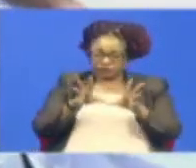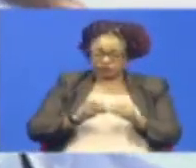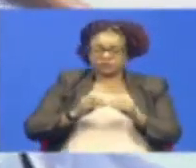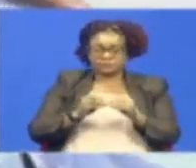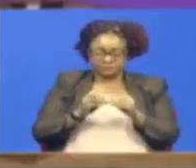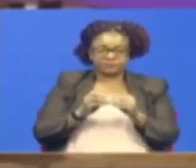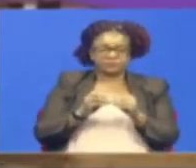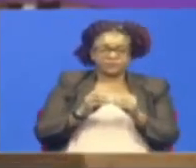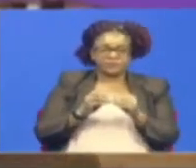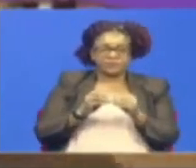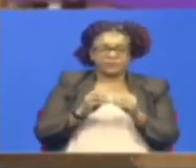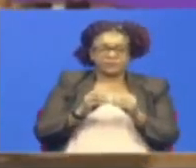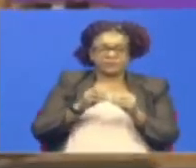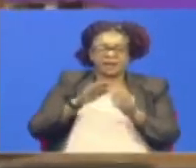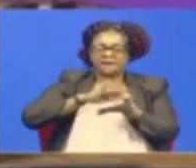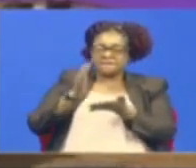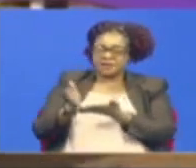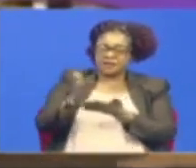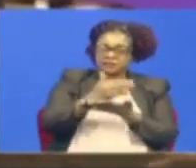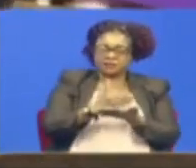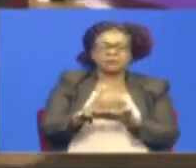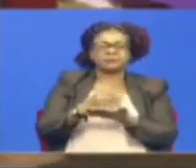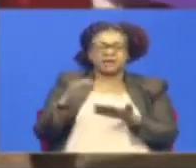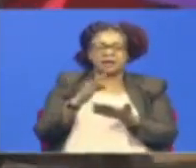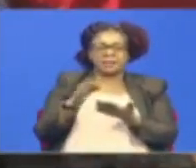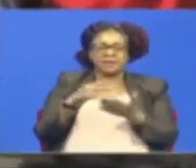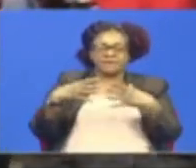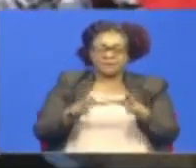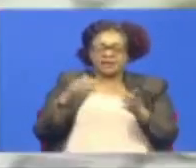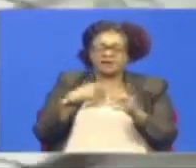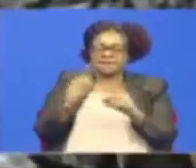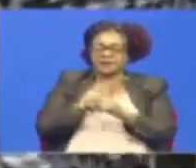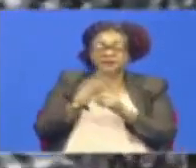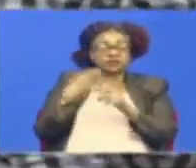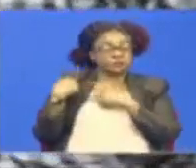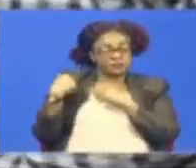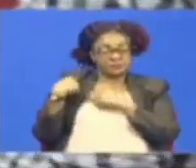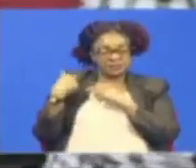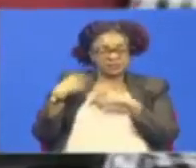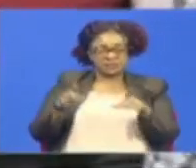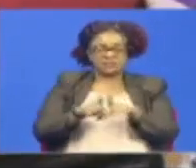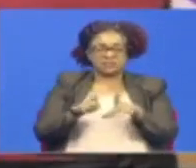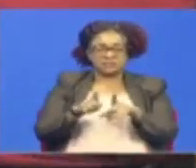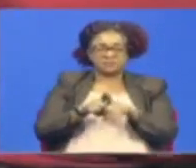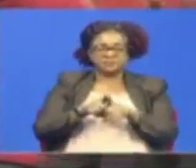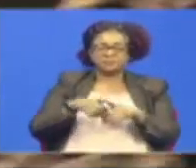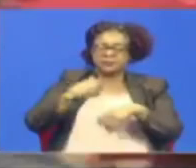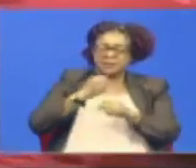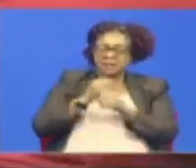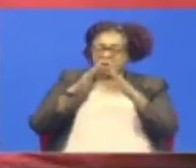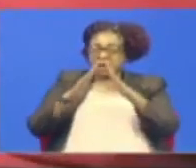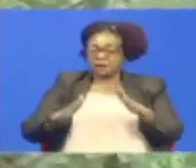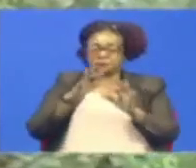guidance. A fundraiser is arranged, and the bereaved family is tasked with various responsibilities, such as constructing a house for the